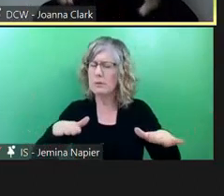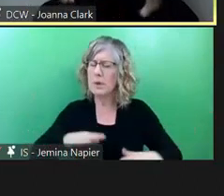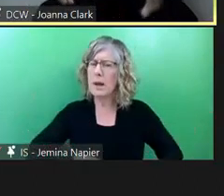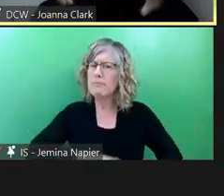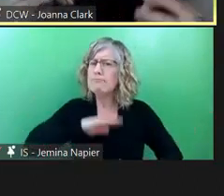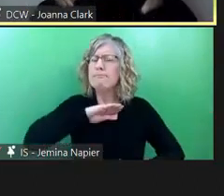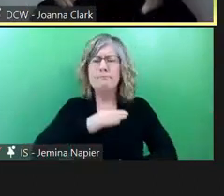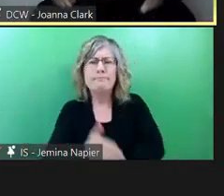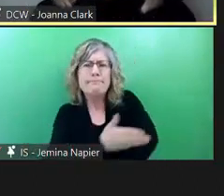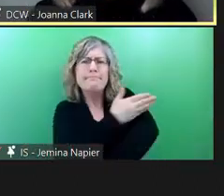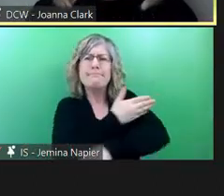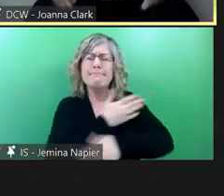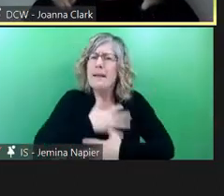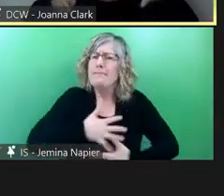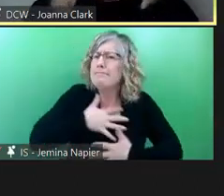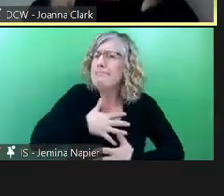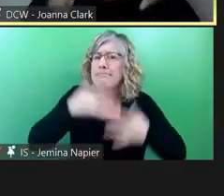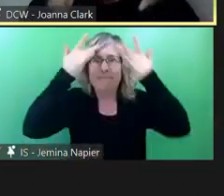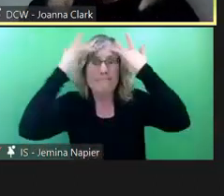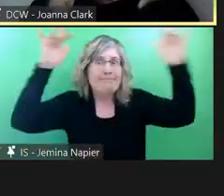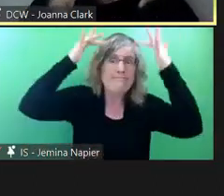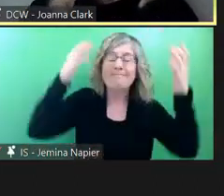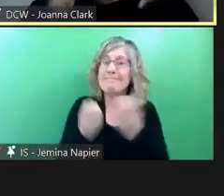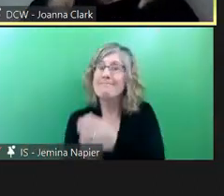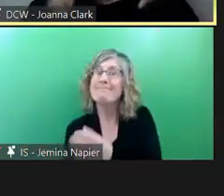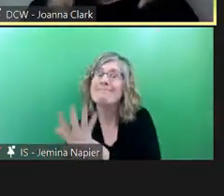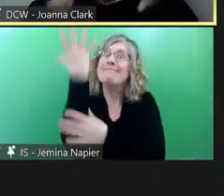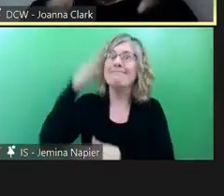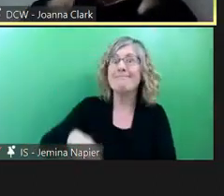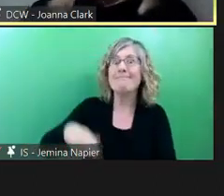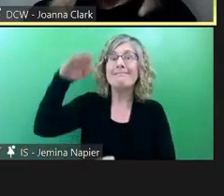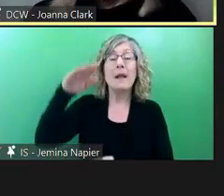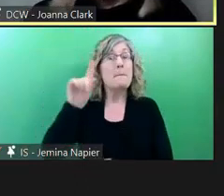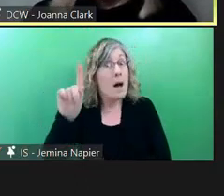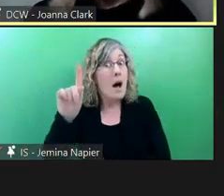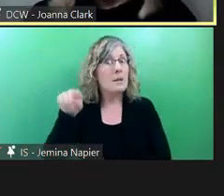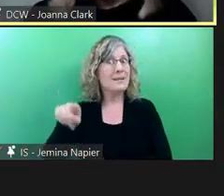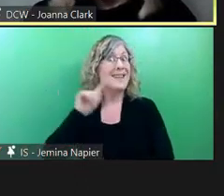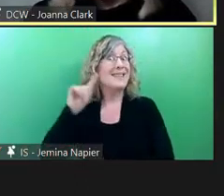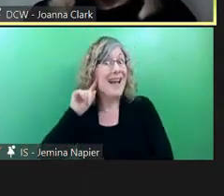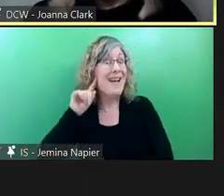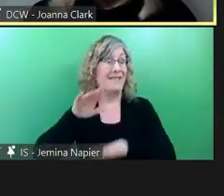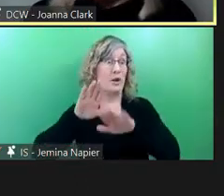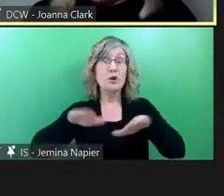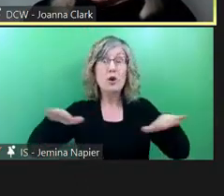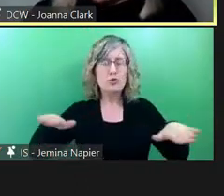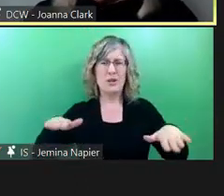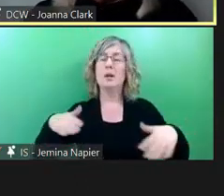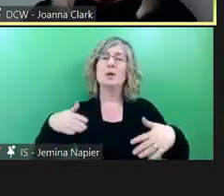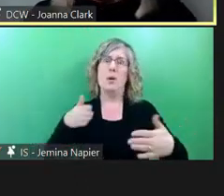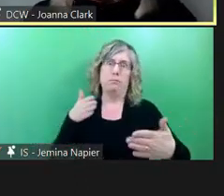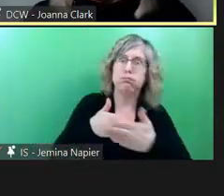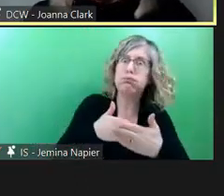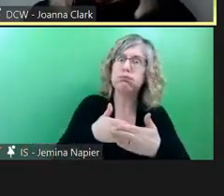is achieving fluent language and communication is often one of their greatest challenges. So